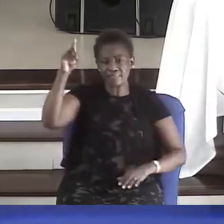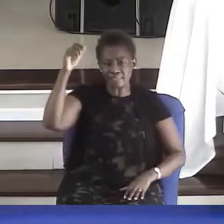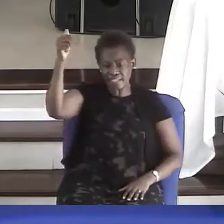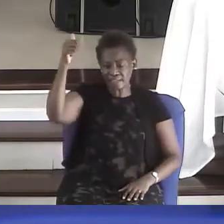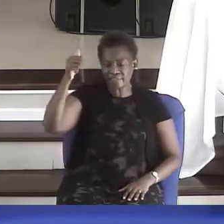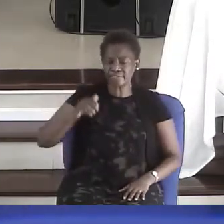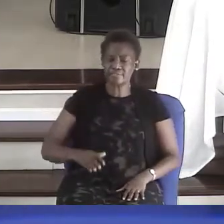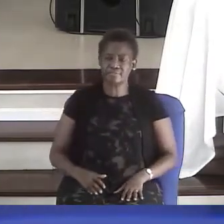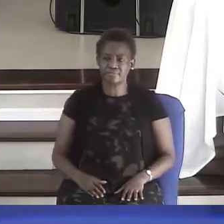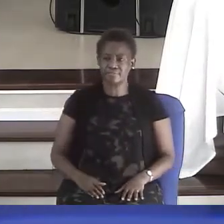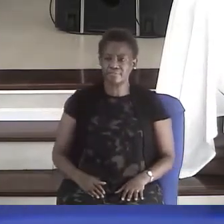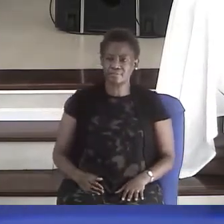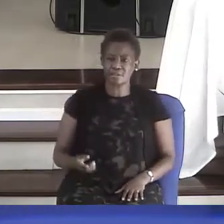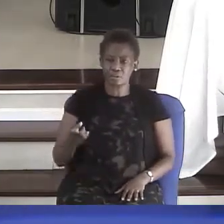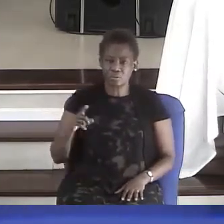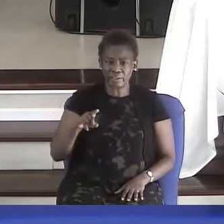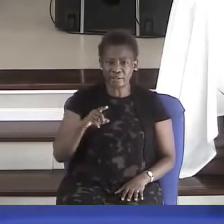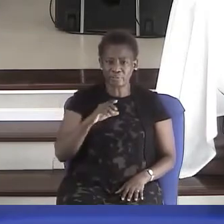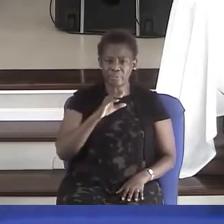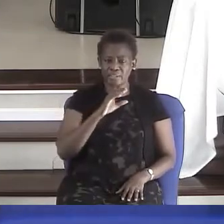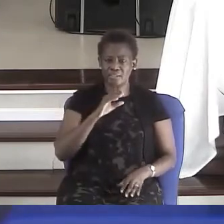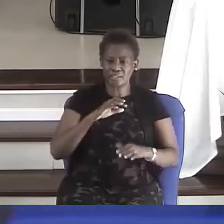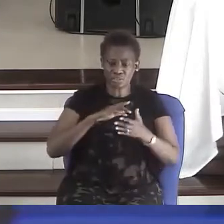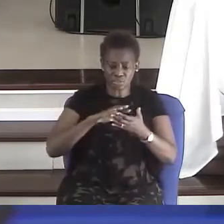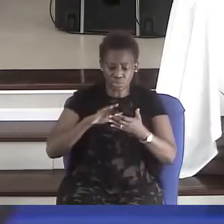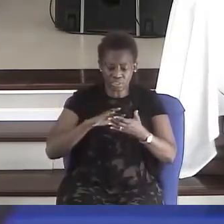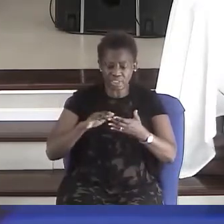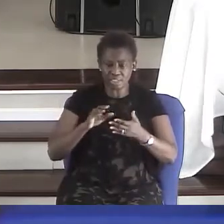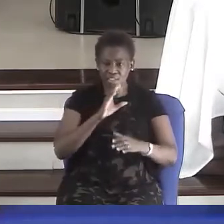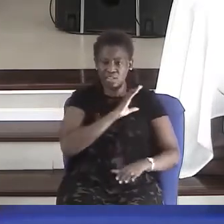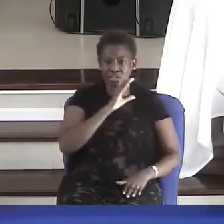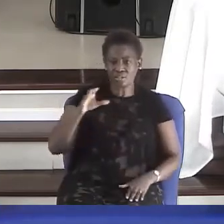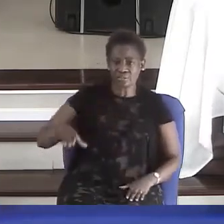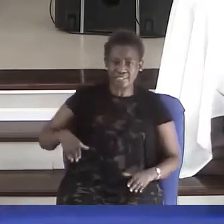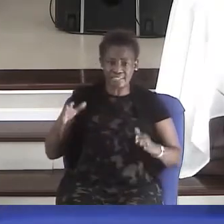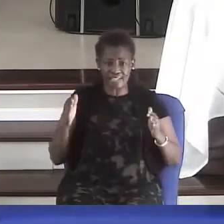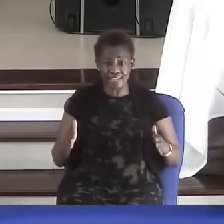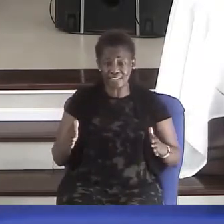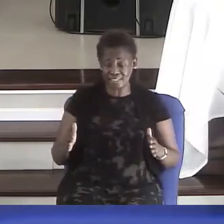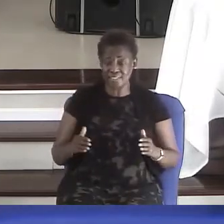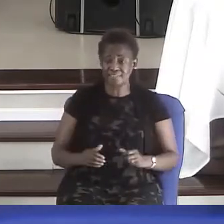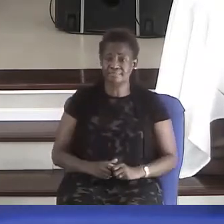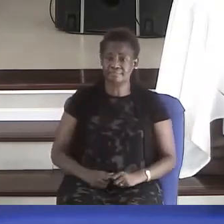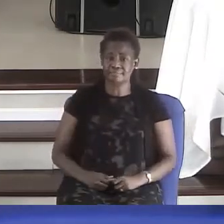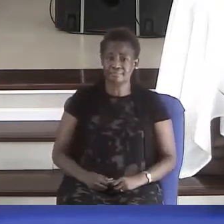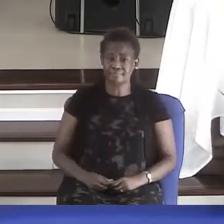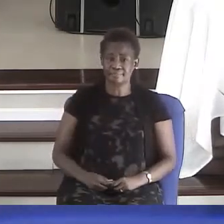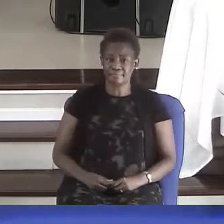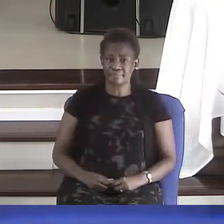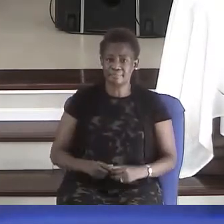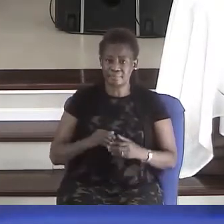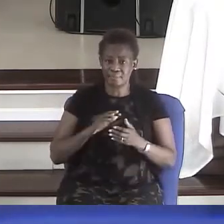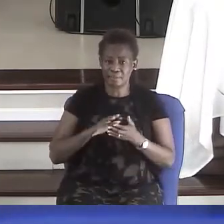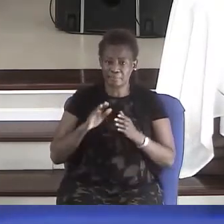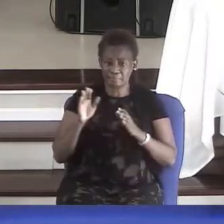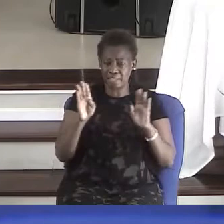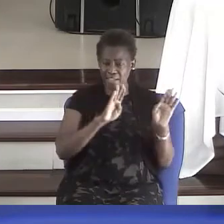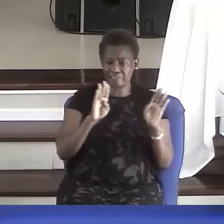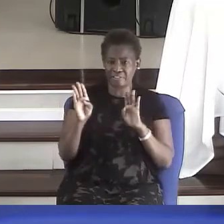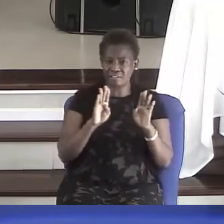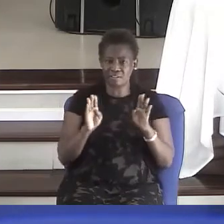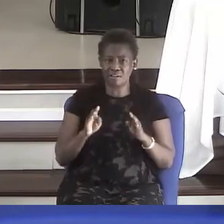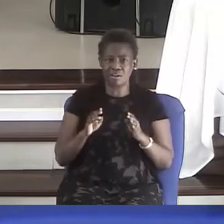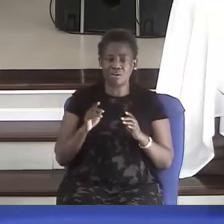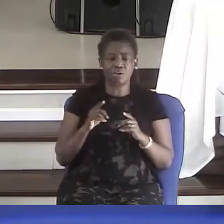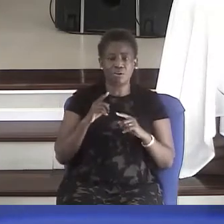like, you know, different from all the other religions of the world, what we understand, what defines Christianity for